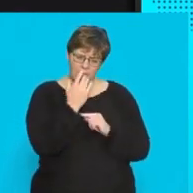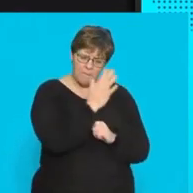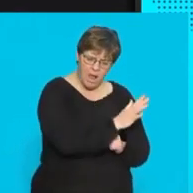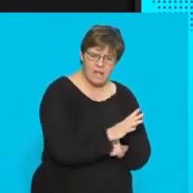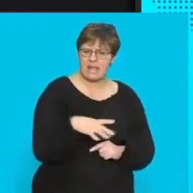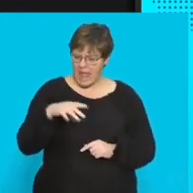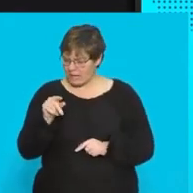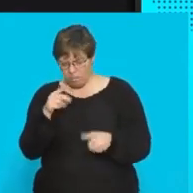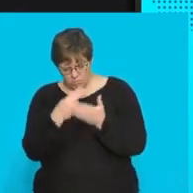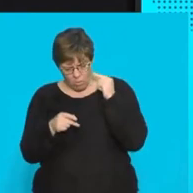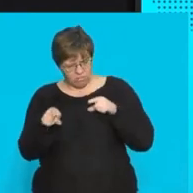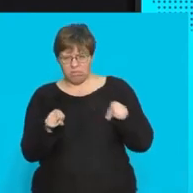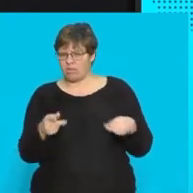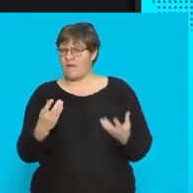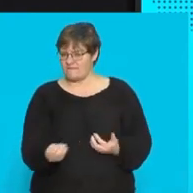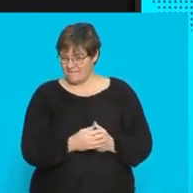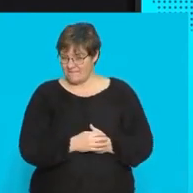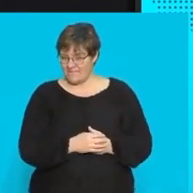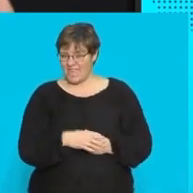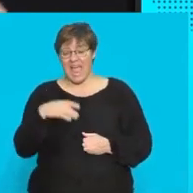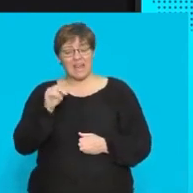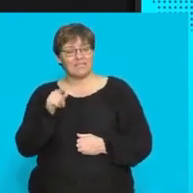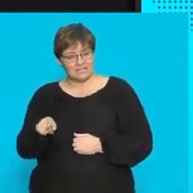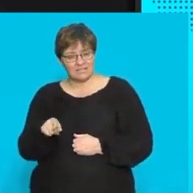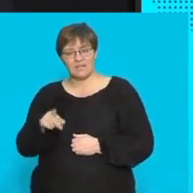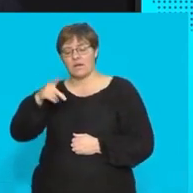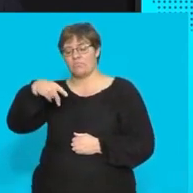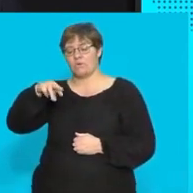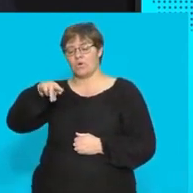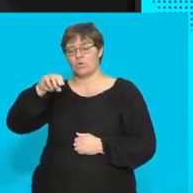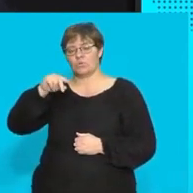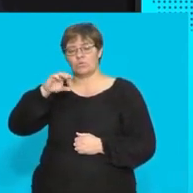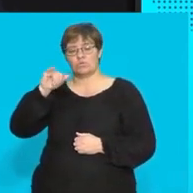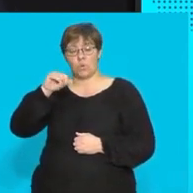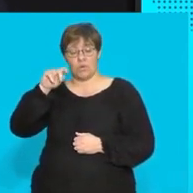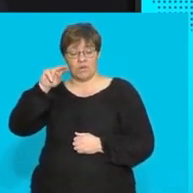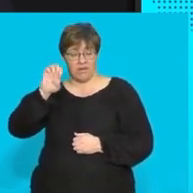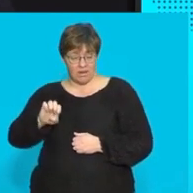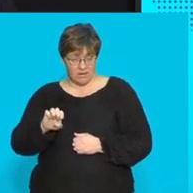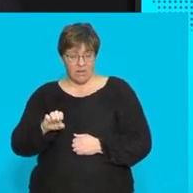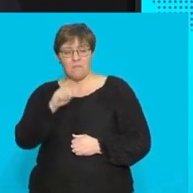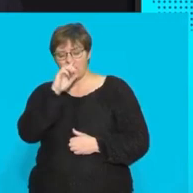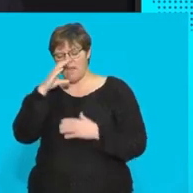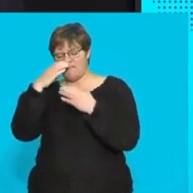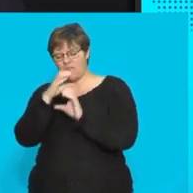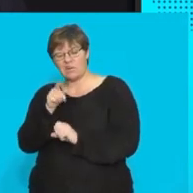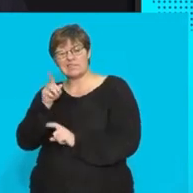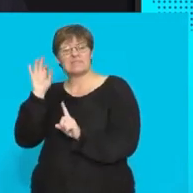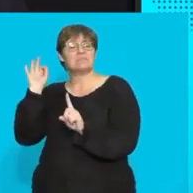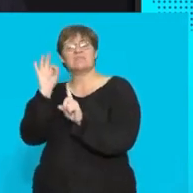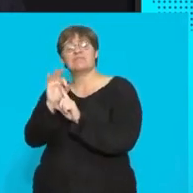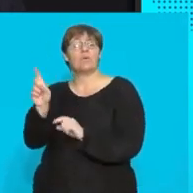plant and animal-like protists. Right, the animal ones are called protozoans, and we paid